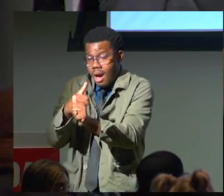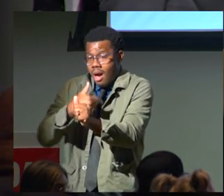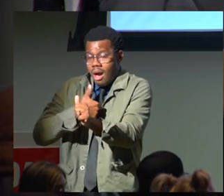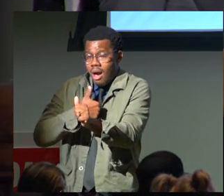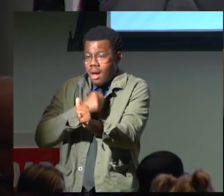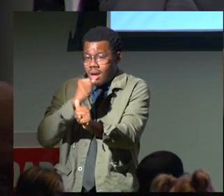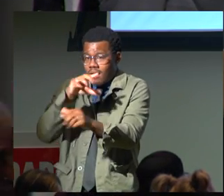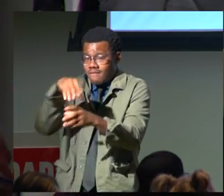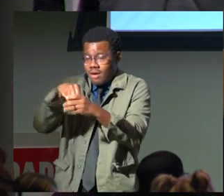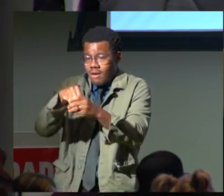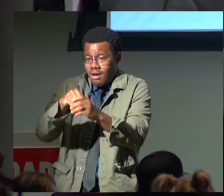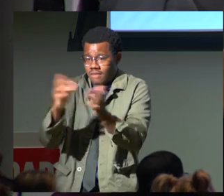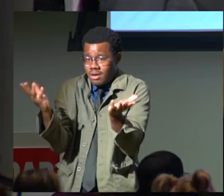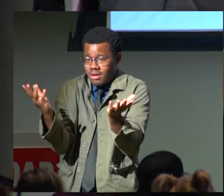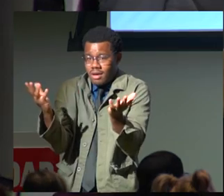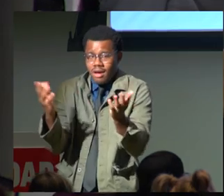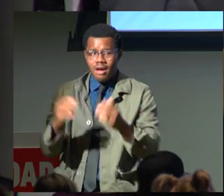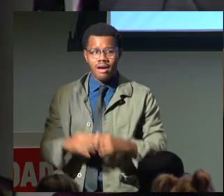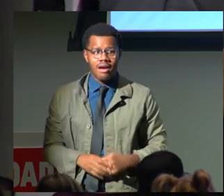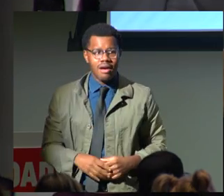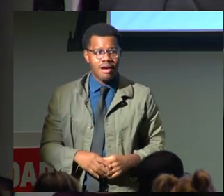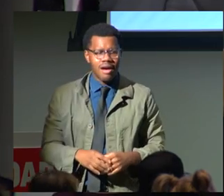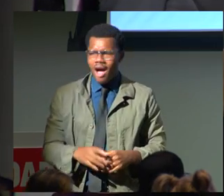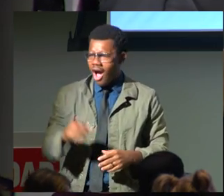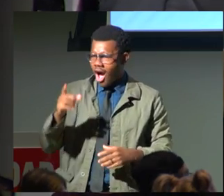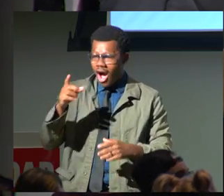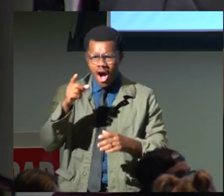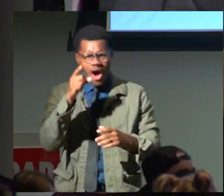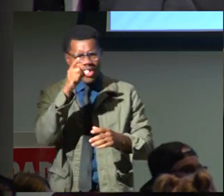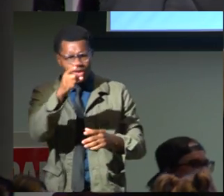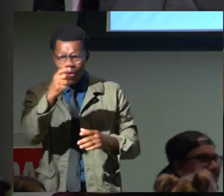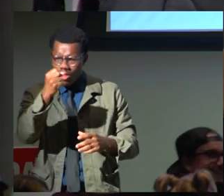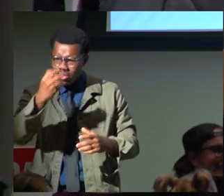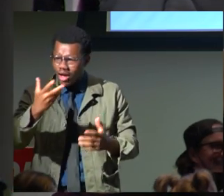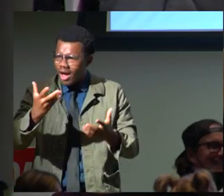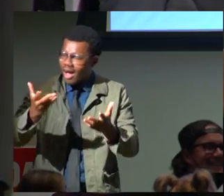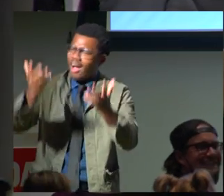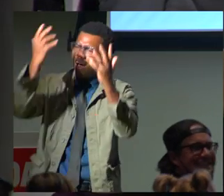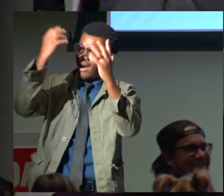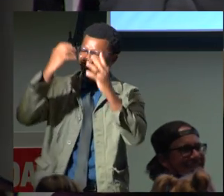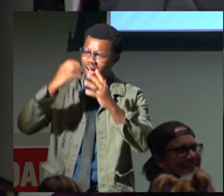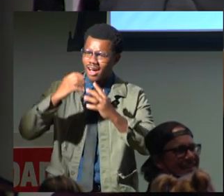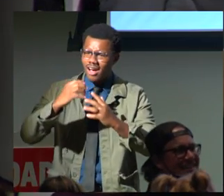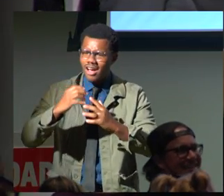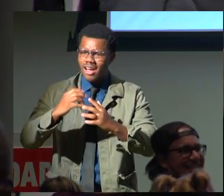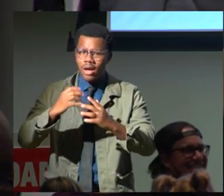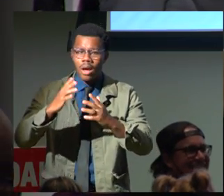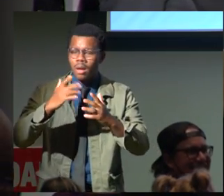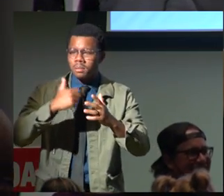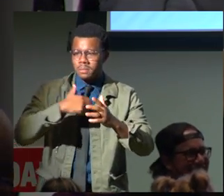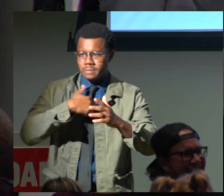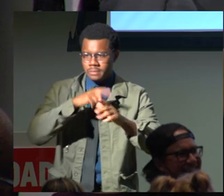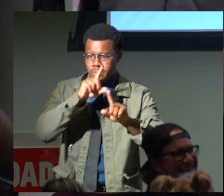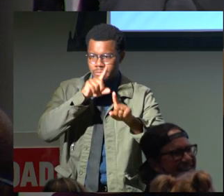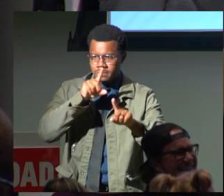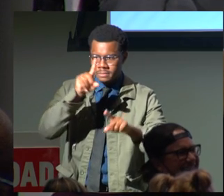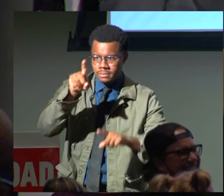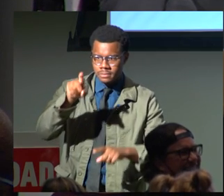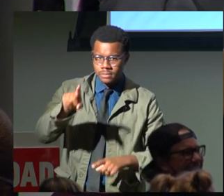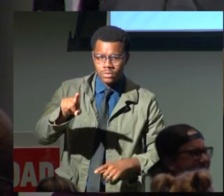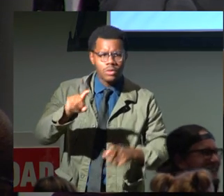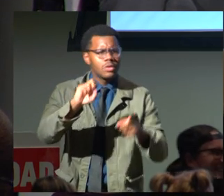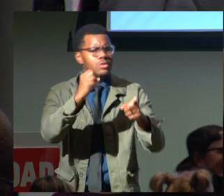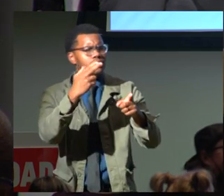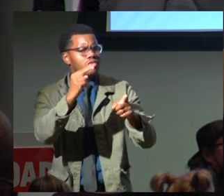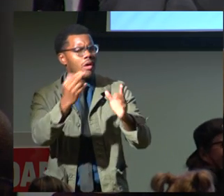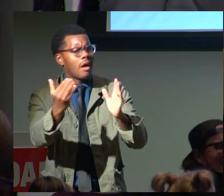Donna, don't throw me under the bus, Ashley. Yeah. We have these conversations. Let's answer this question. Why don't you answer the question? Sorry, Sean, repeat it.